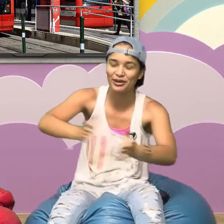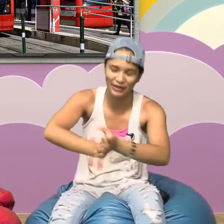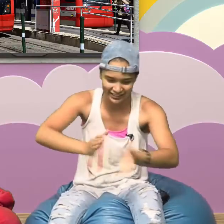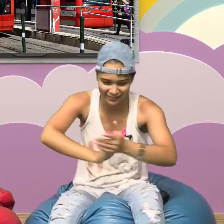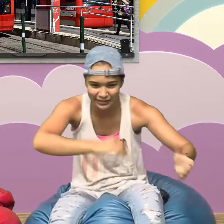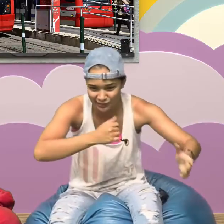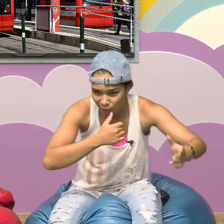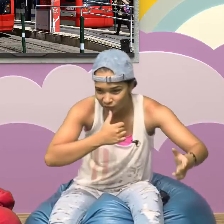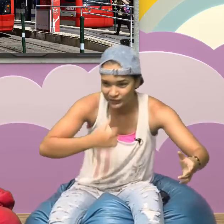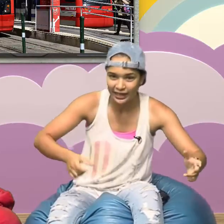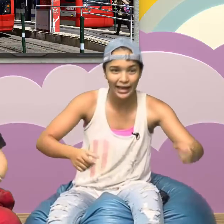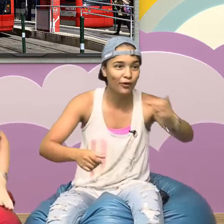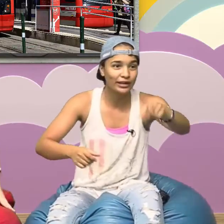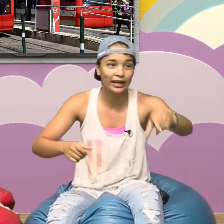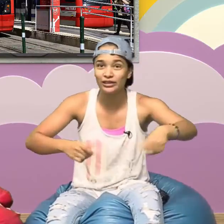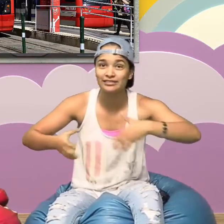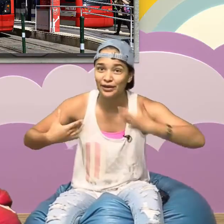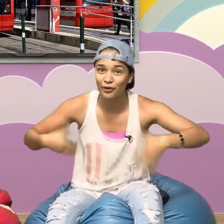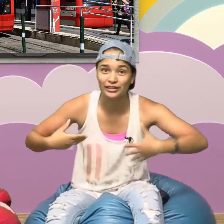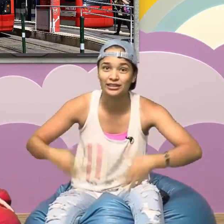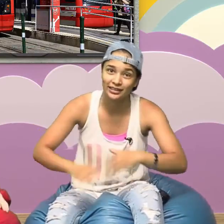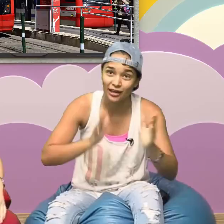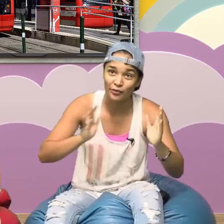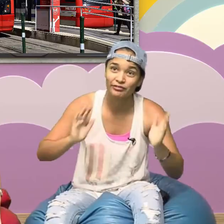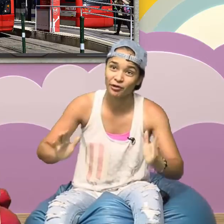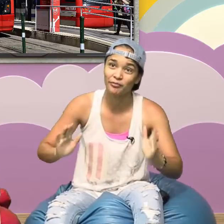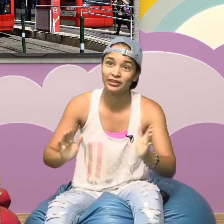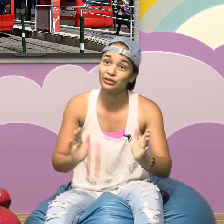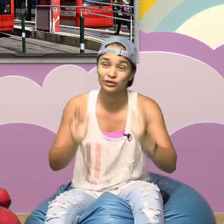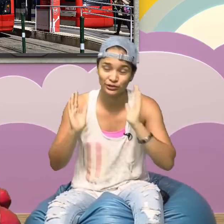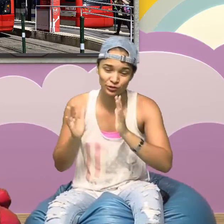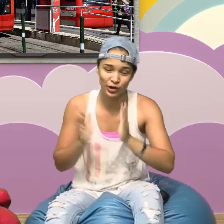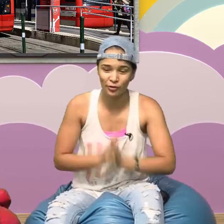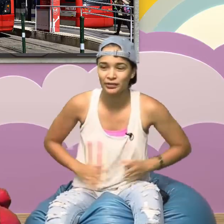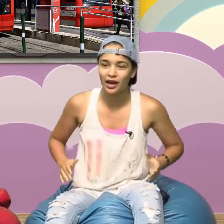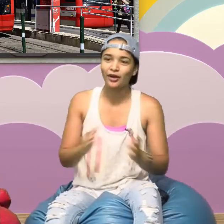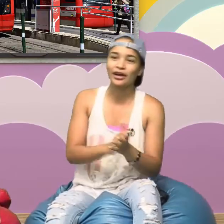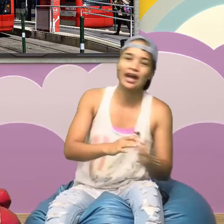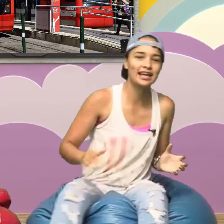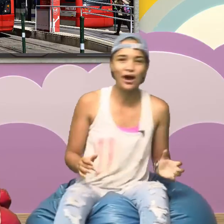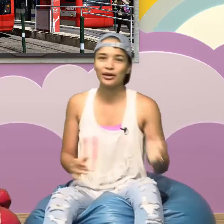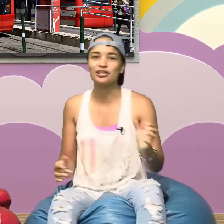the petrol. Okay, let's go. Aircon, it's very hot. Going from Banduk to Swakop. Okay, now we're gonna